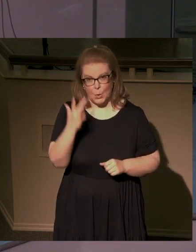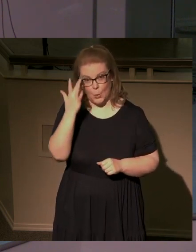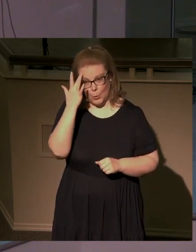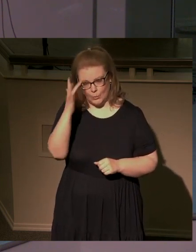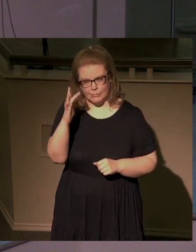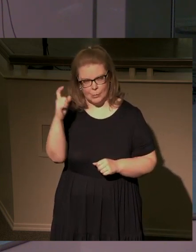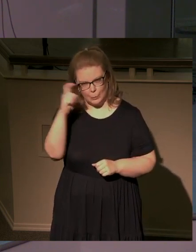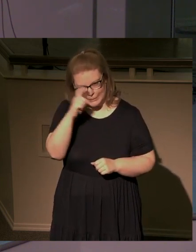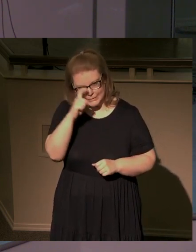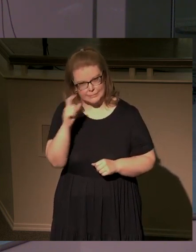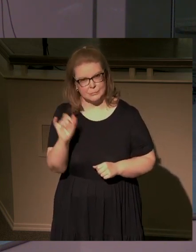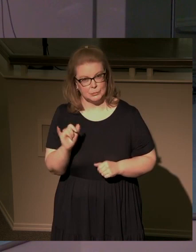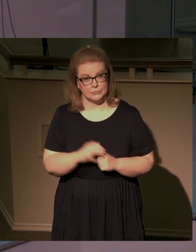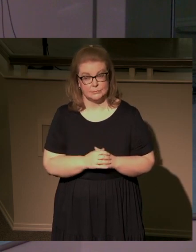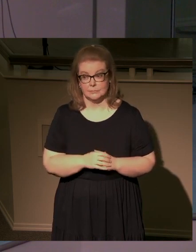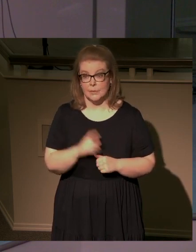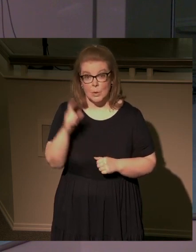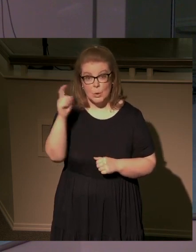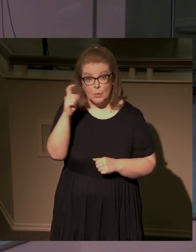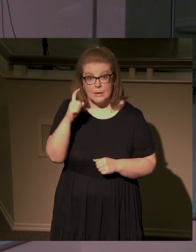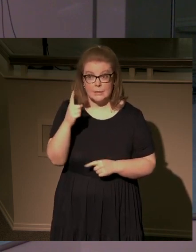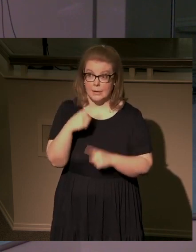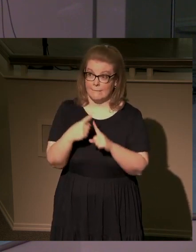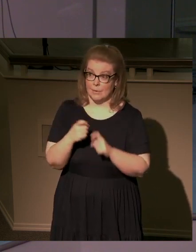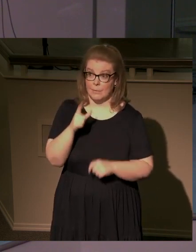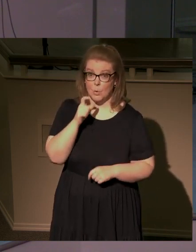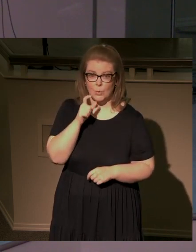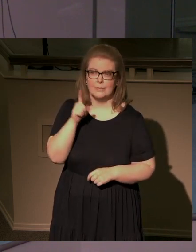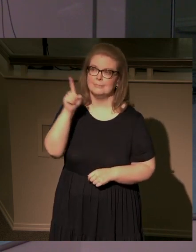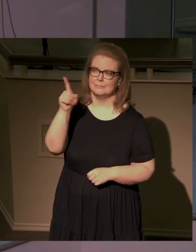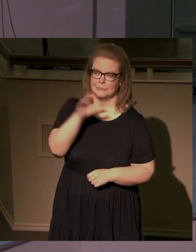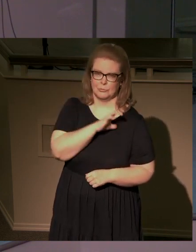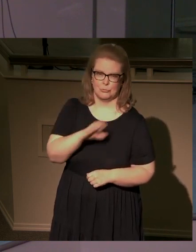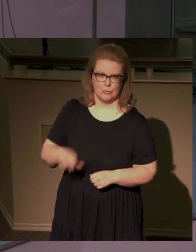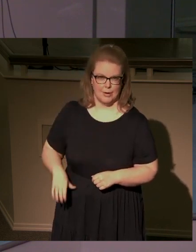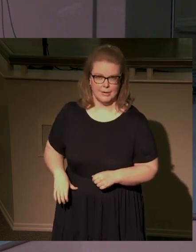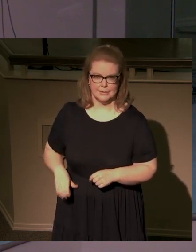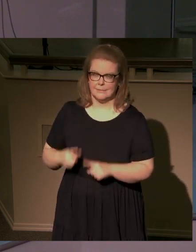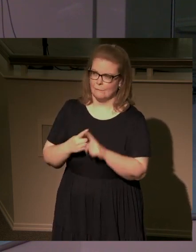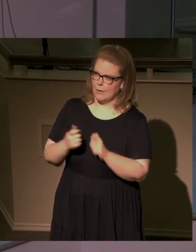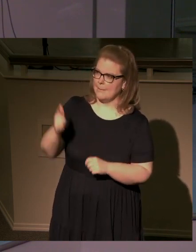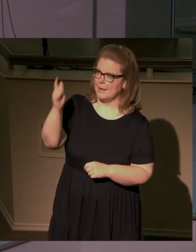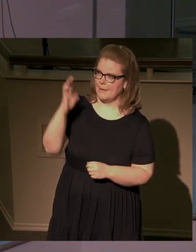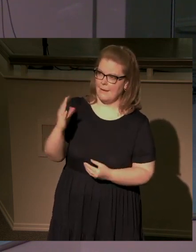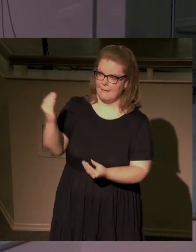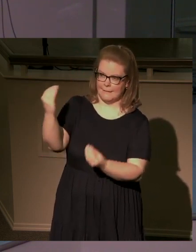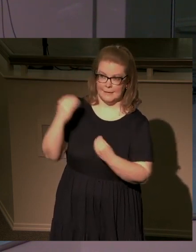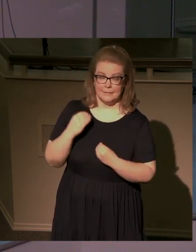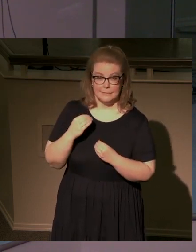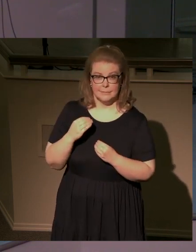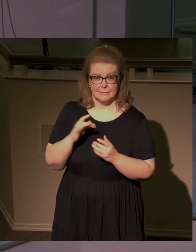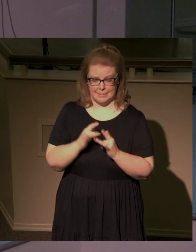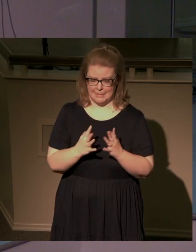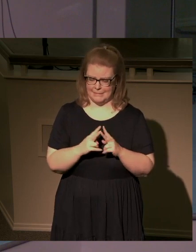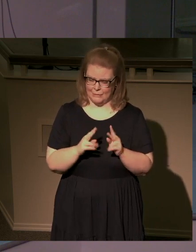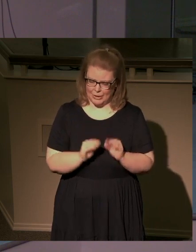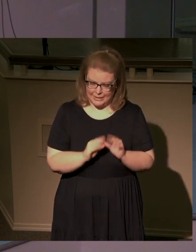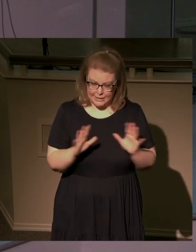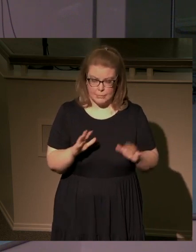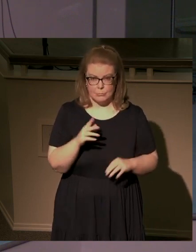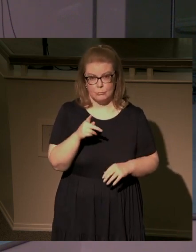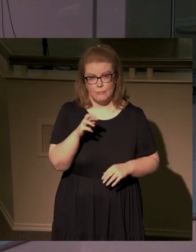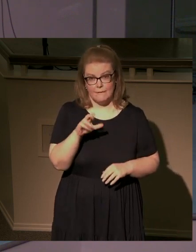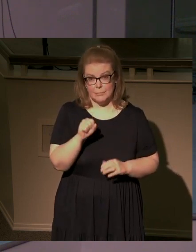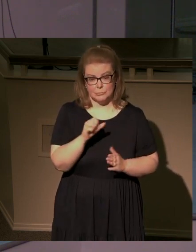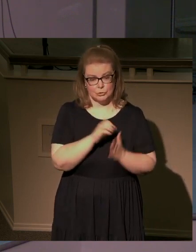only comes from Christ. It only comes down from God. The scripture is very clear in Proverbs chapter 1, verse 1